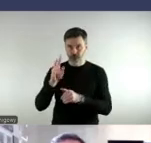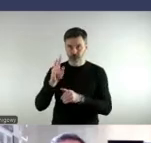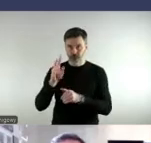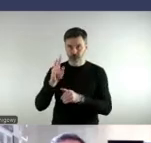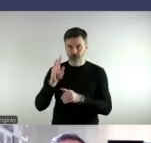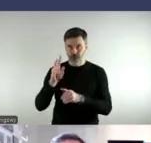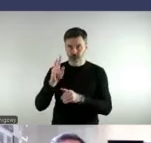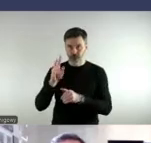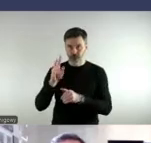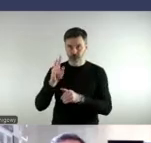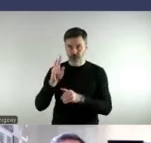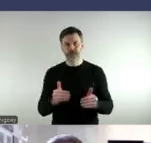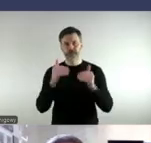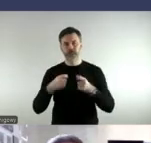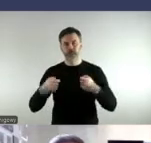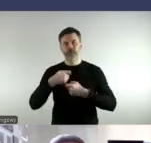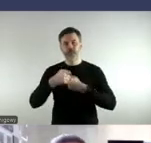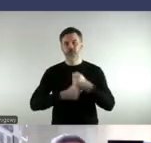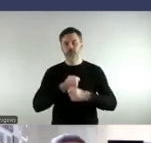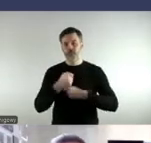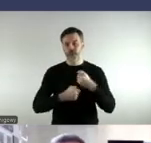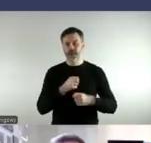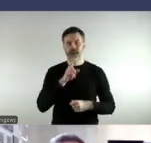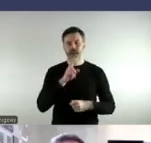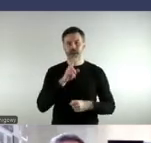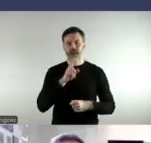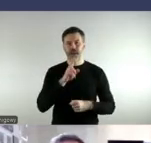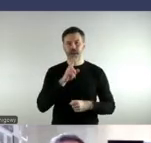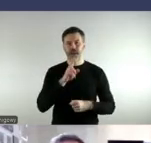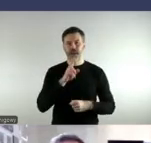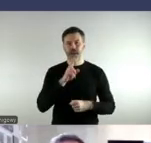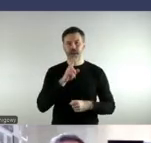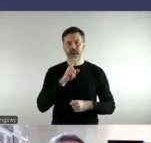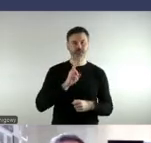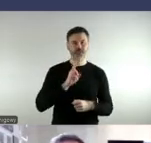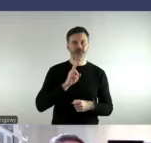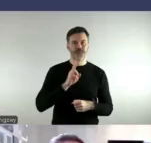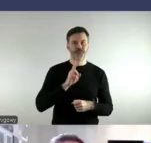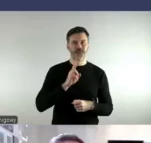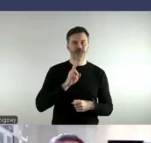man if service. Here we have the